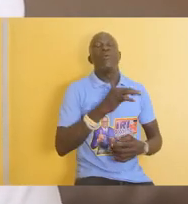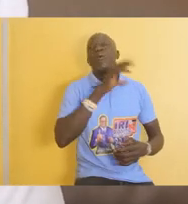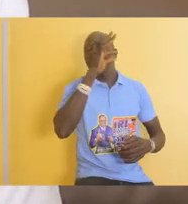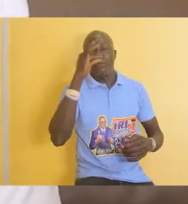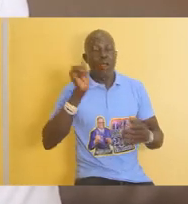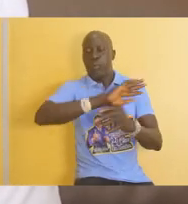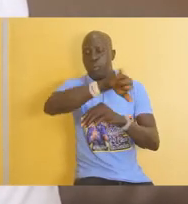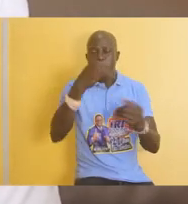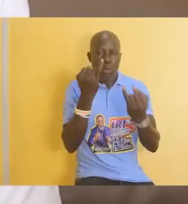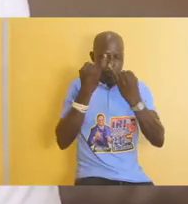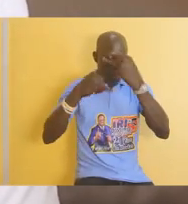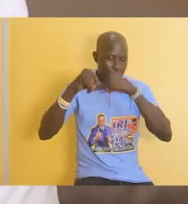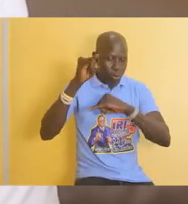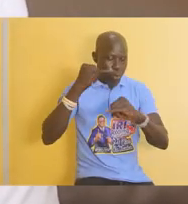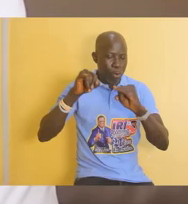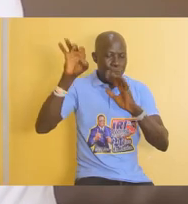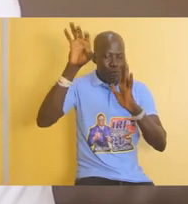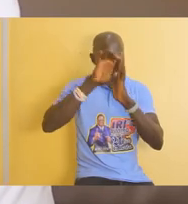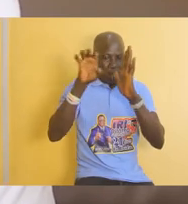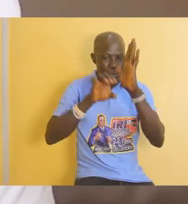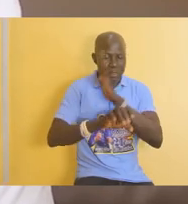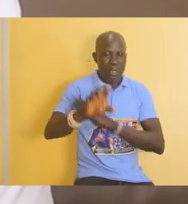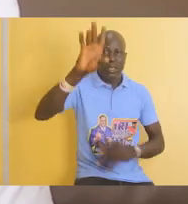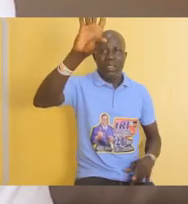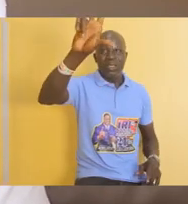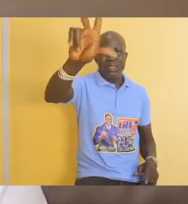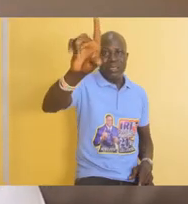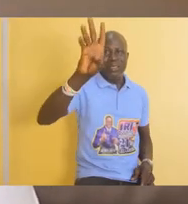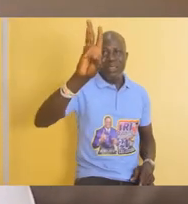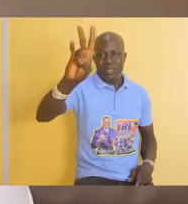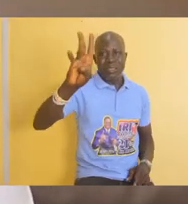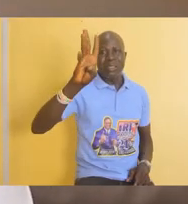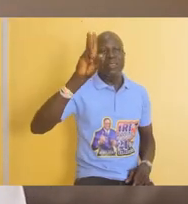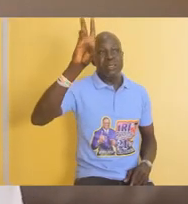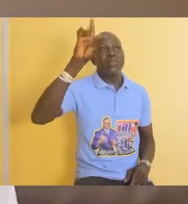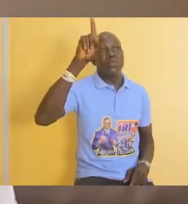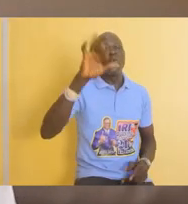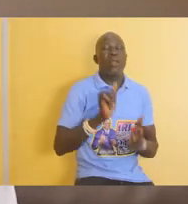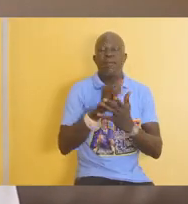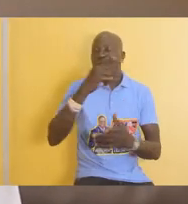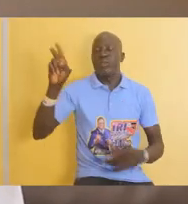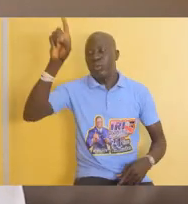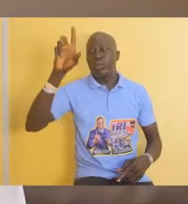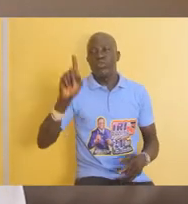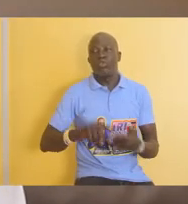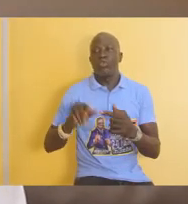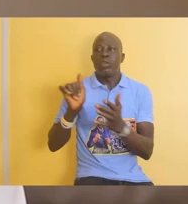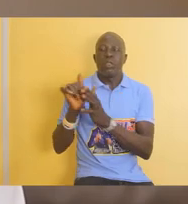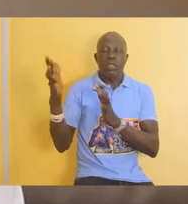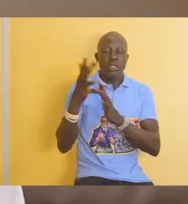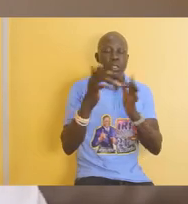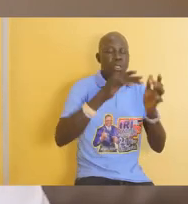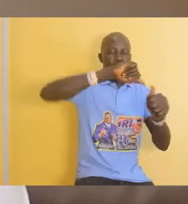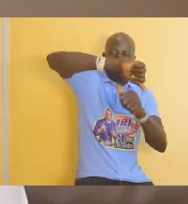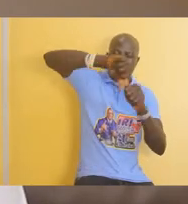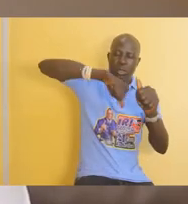Ìwé Isaiah. The book of Isaiah. Chapter 61. Verse 1 and 2. Ẹ gbọ́ mi sá. Listen to me, sir. Òrò dáadáa